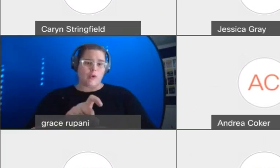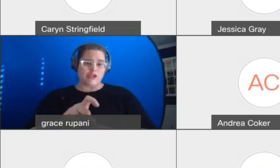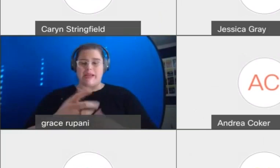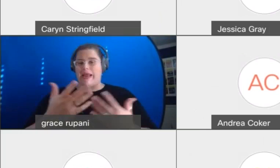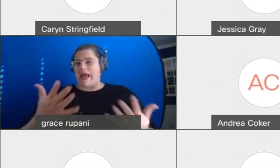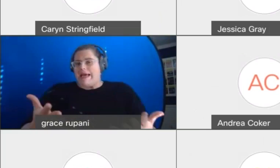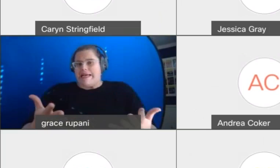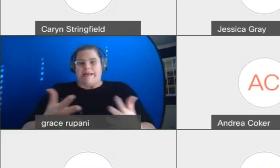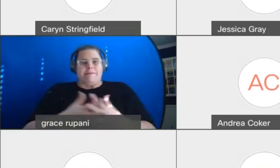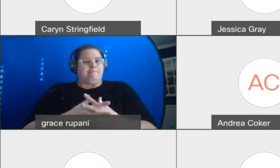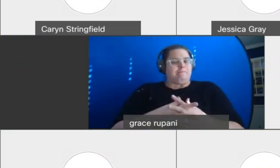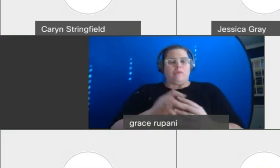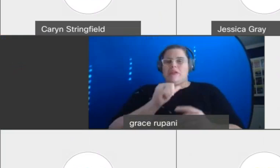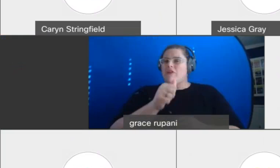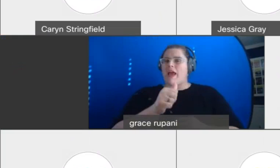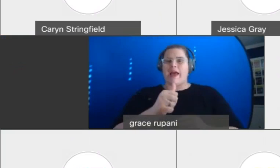Have not received any